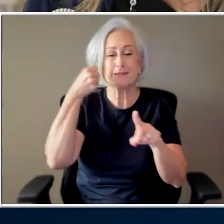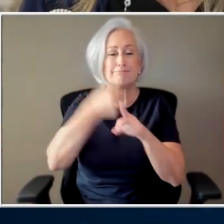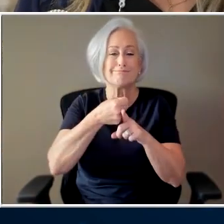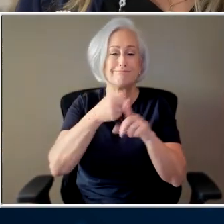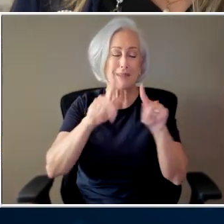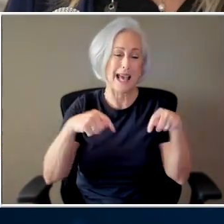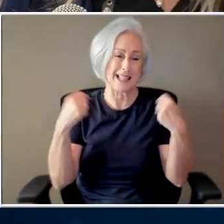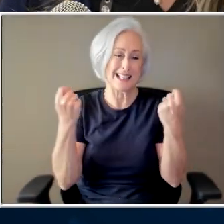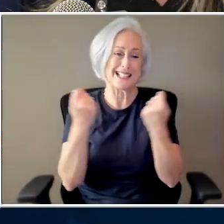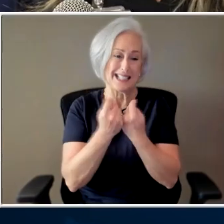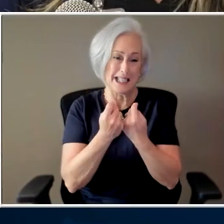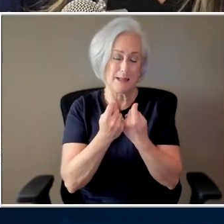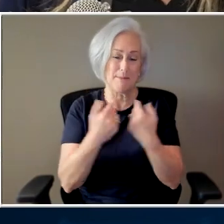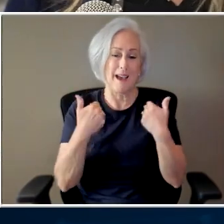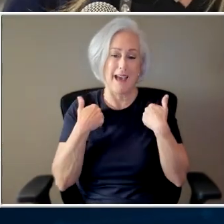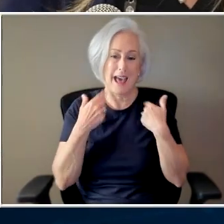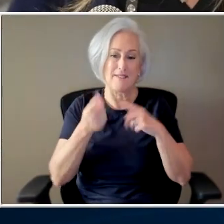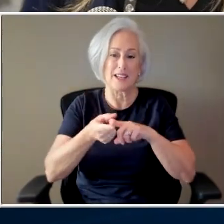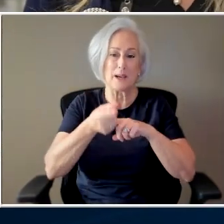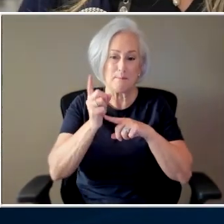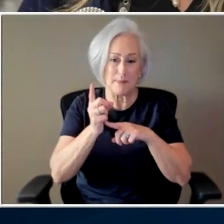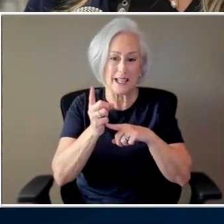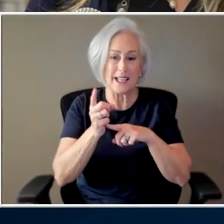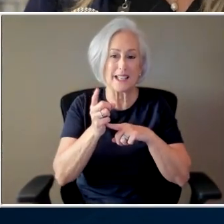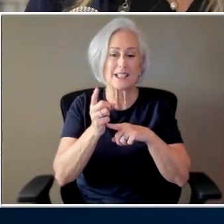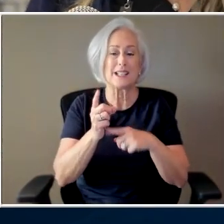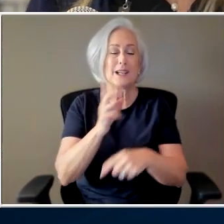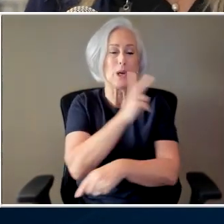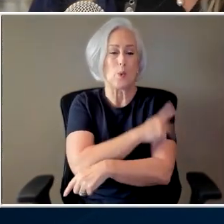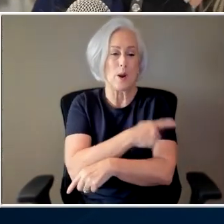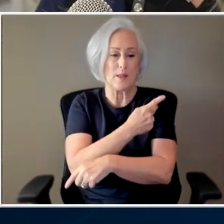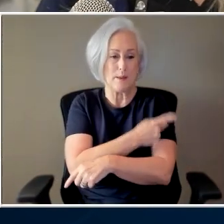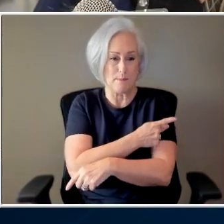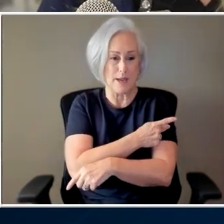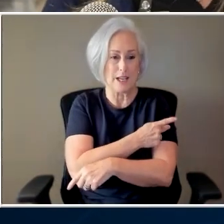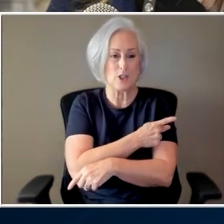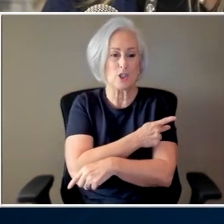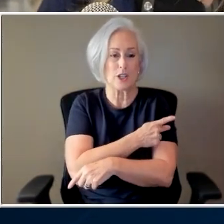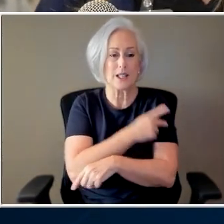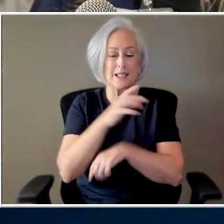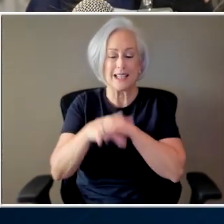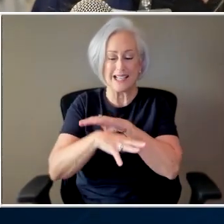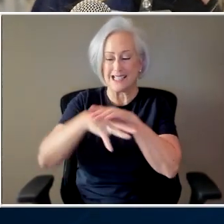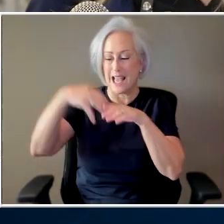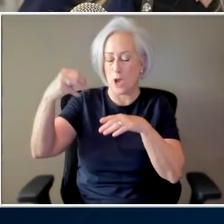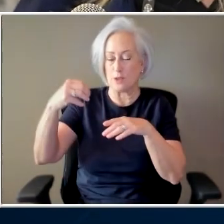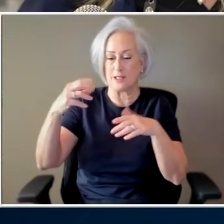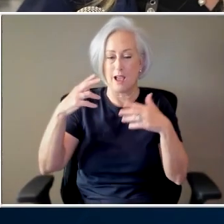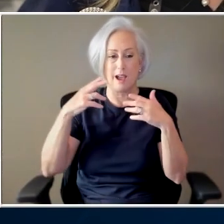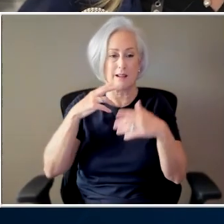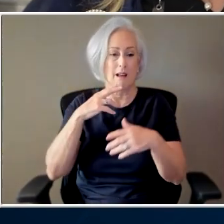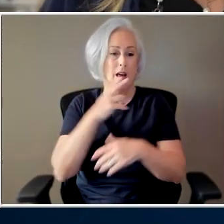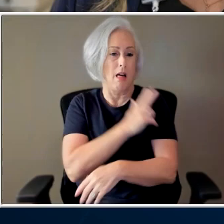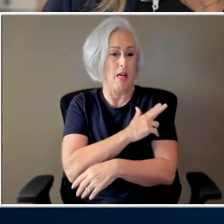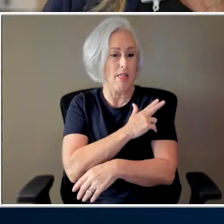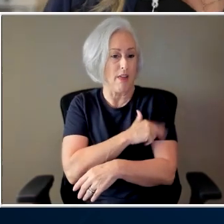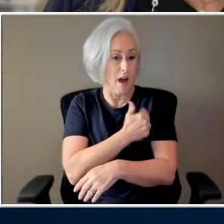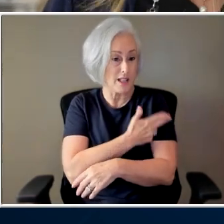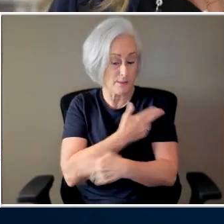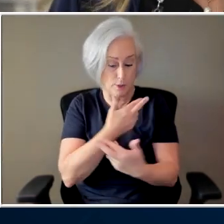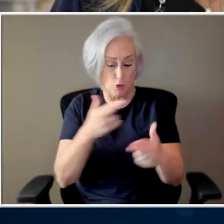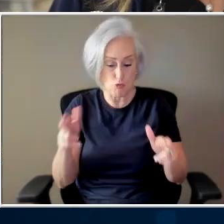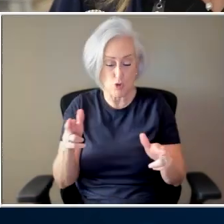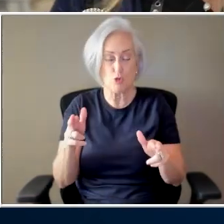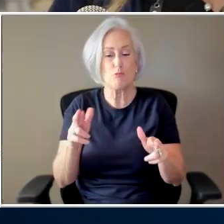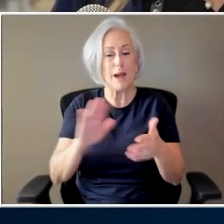just having those moments where you take the patient outside of the patient in the hospital room and make them human and allow them to also